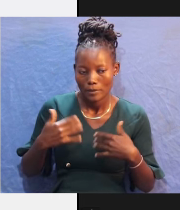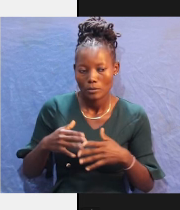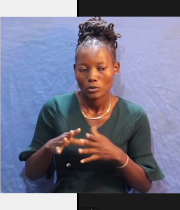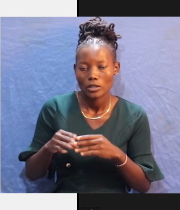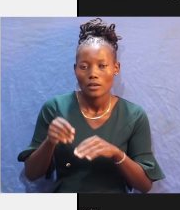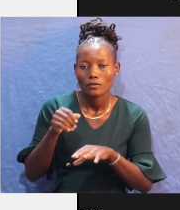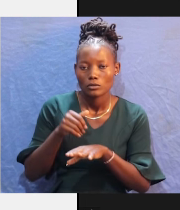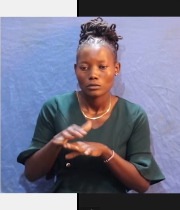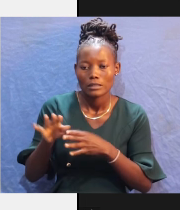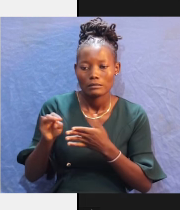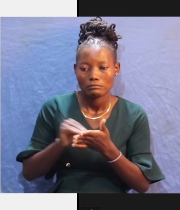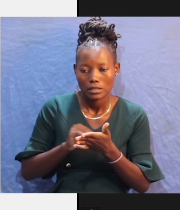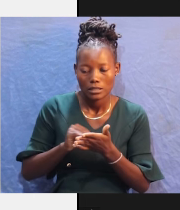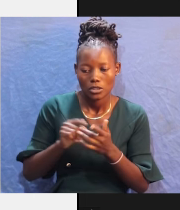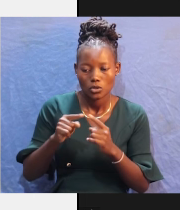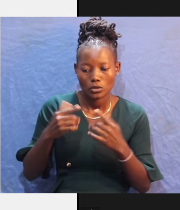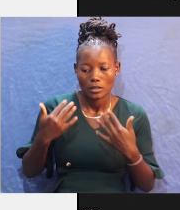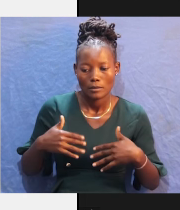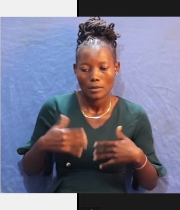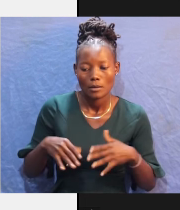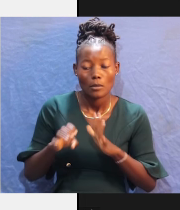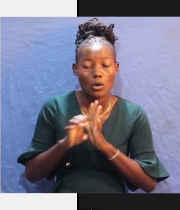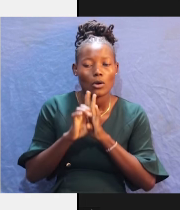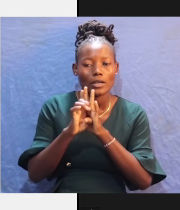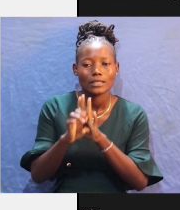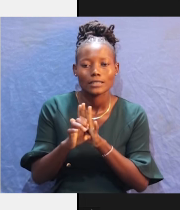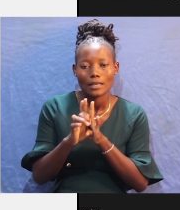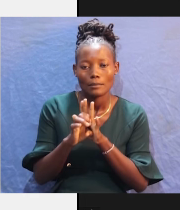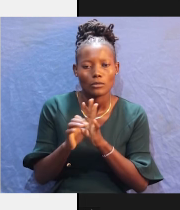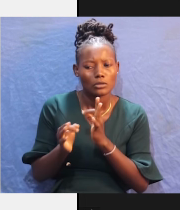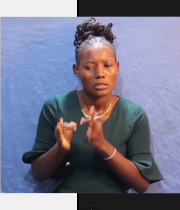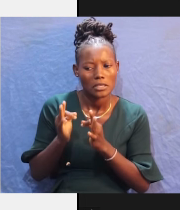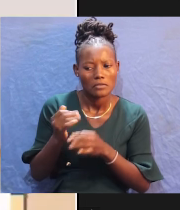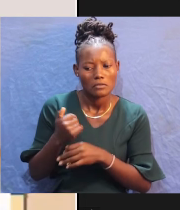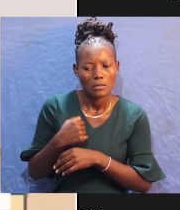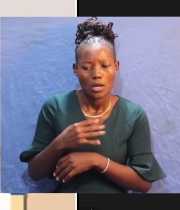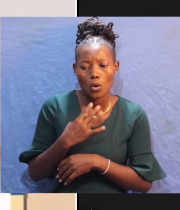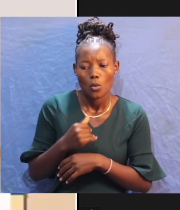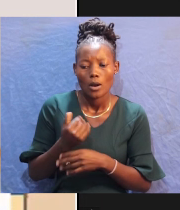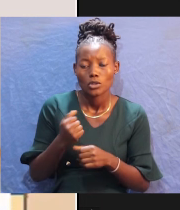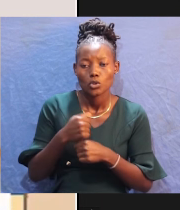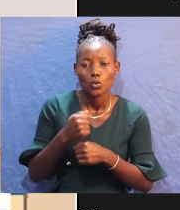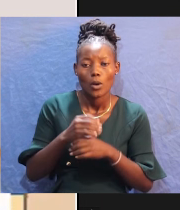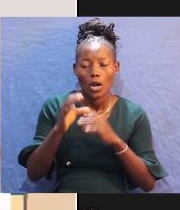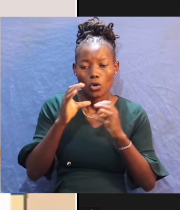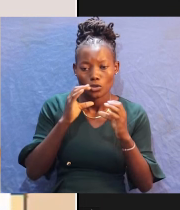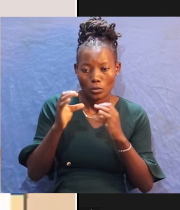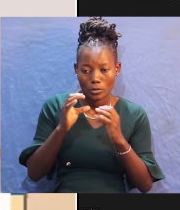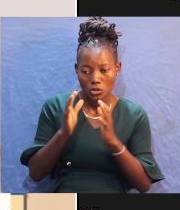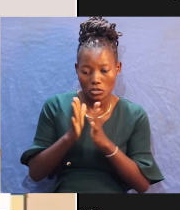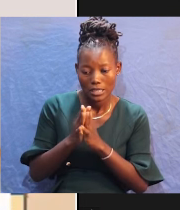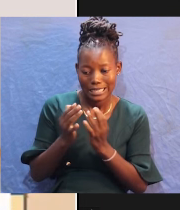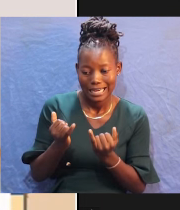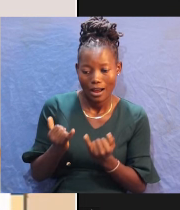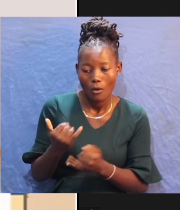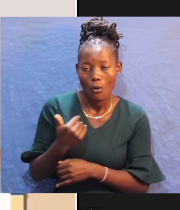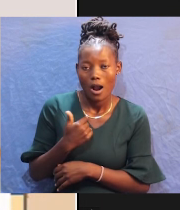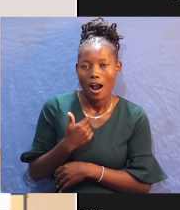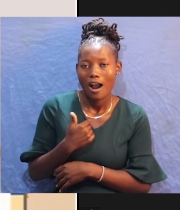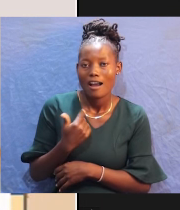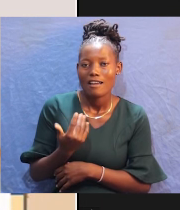certain skills. When we talk about sport for development, we already said that sport for development